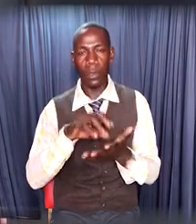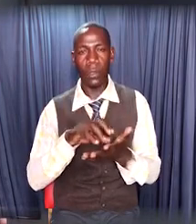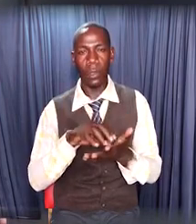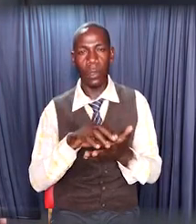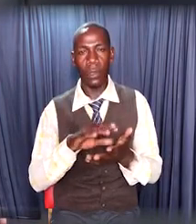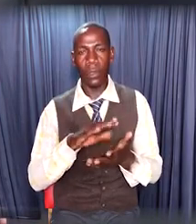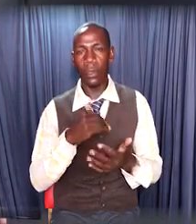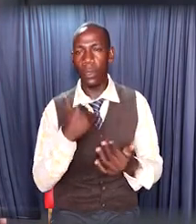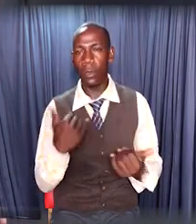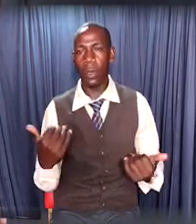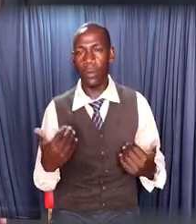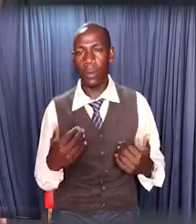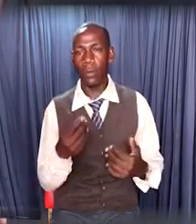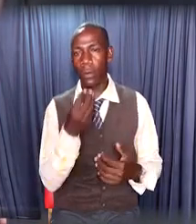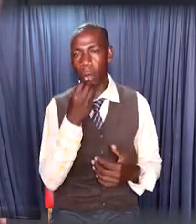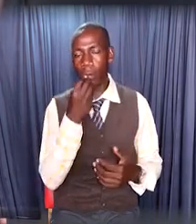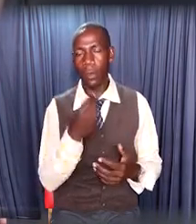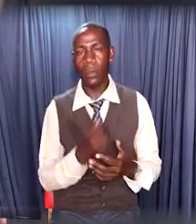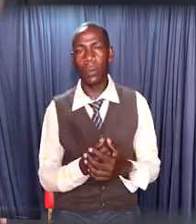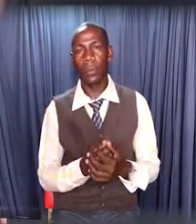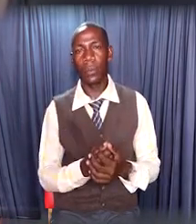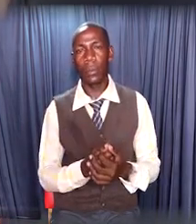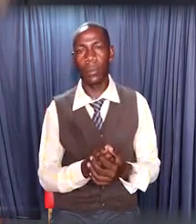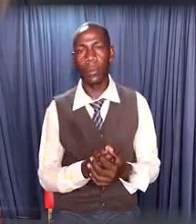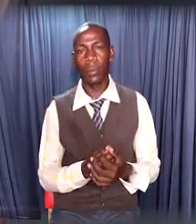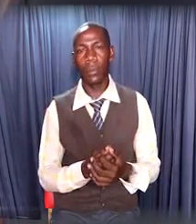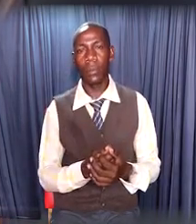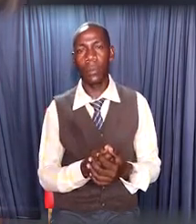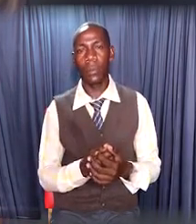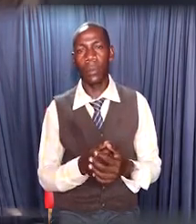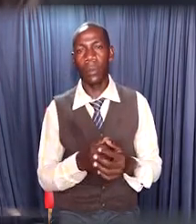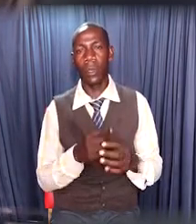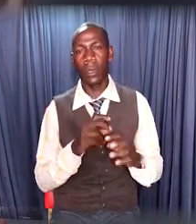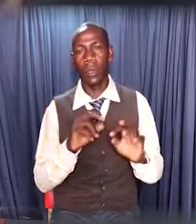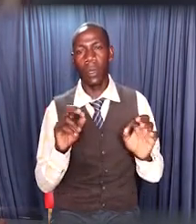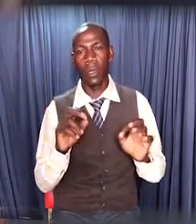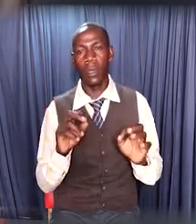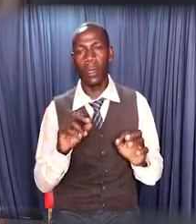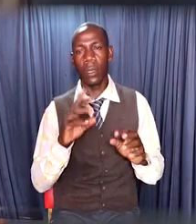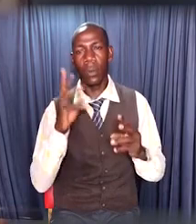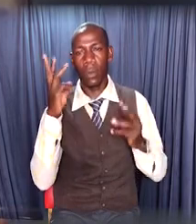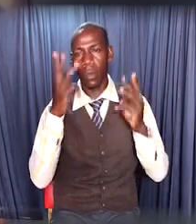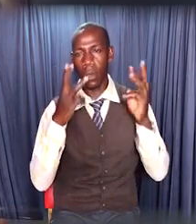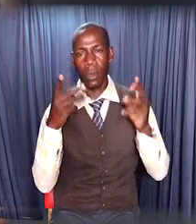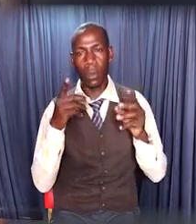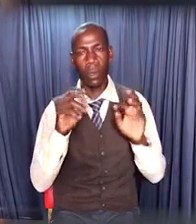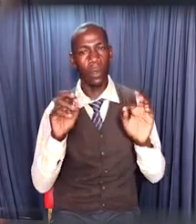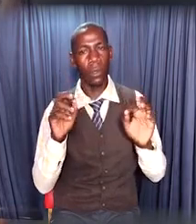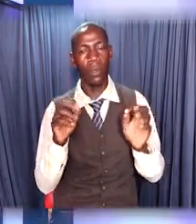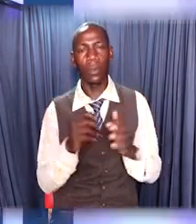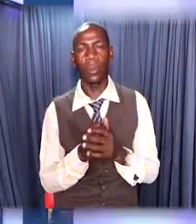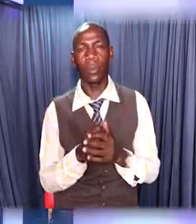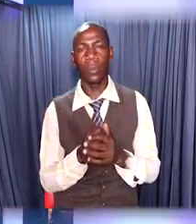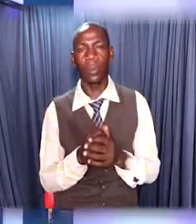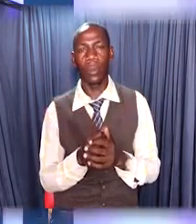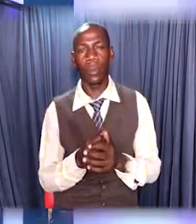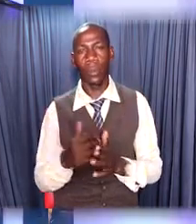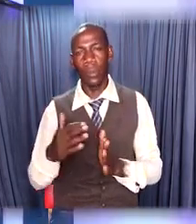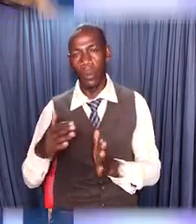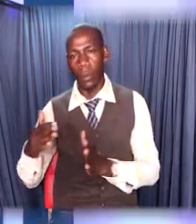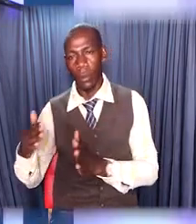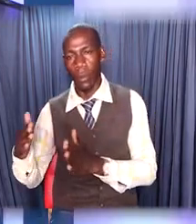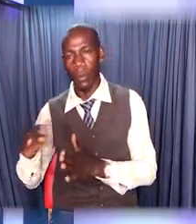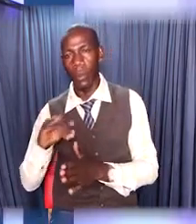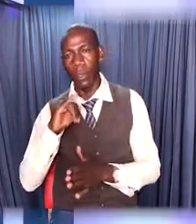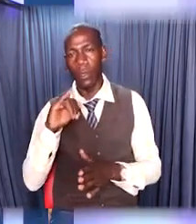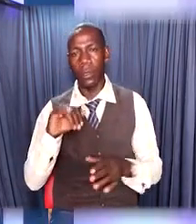you look around the children how the food. Hakuna kitu chochote chako kimekwama. There's nothing stuck on your way. Mipango yako yote